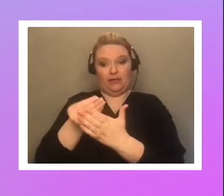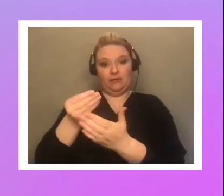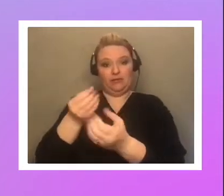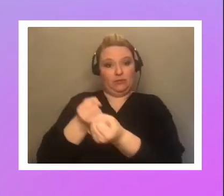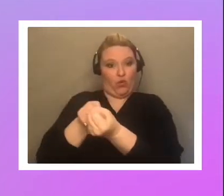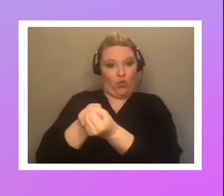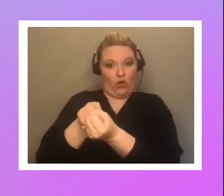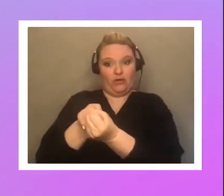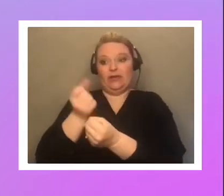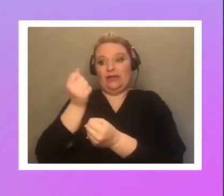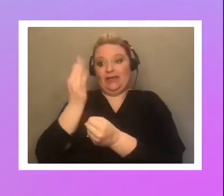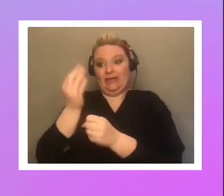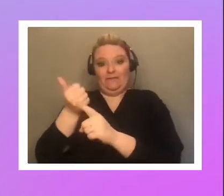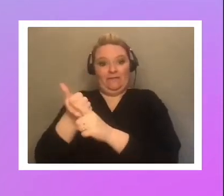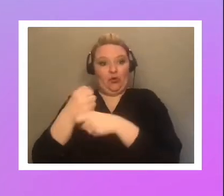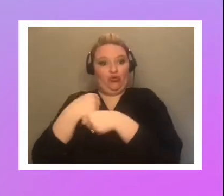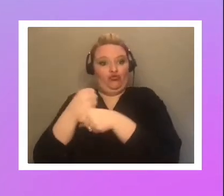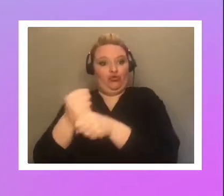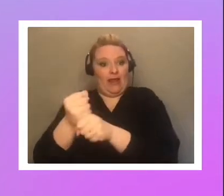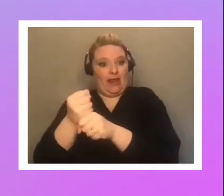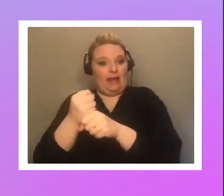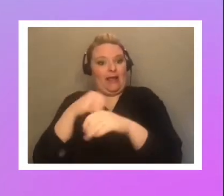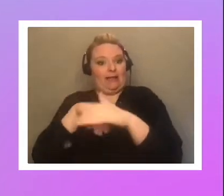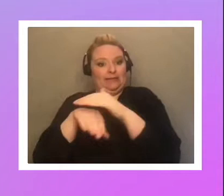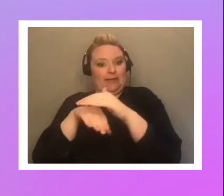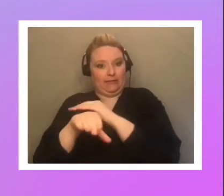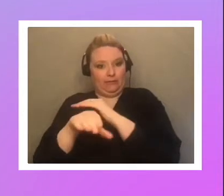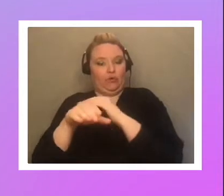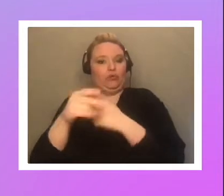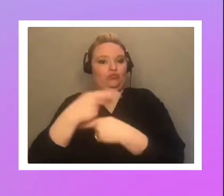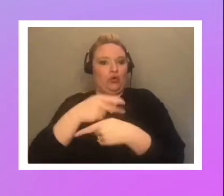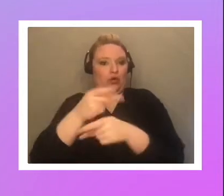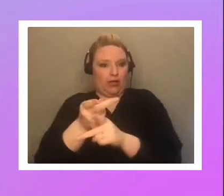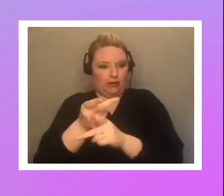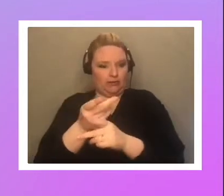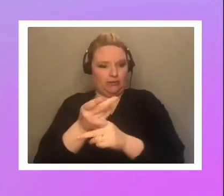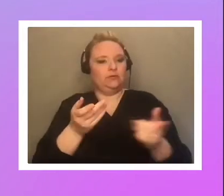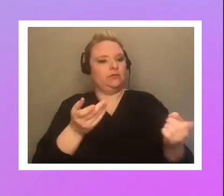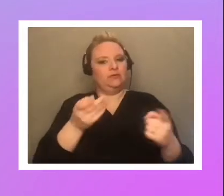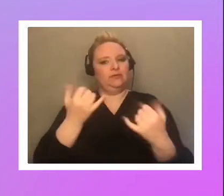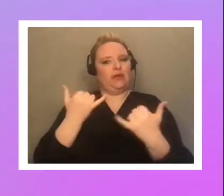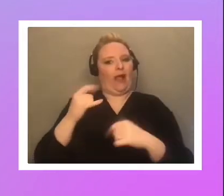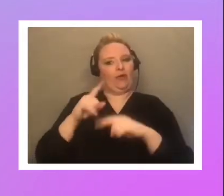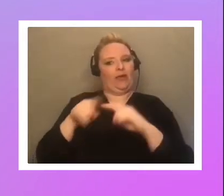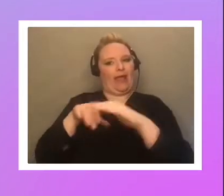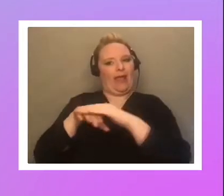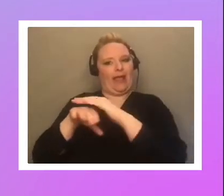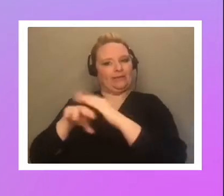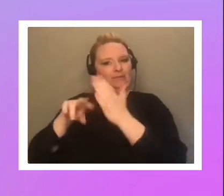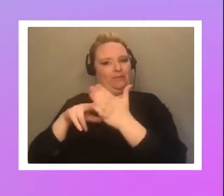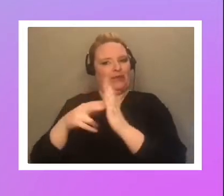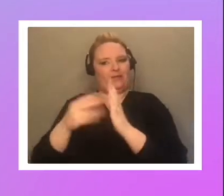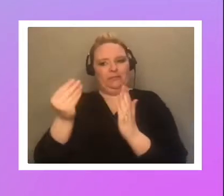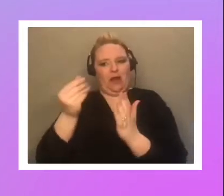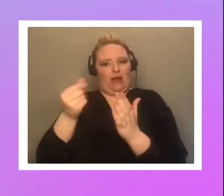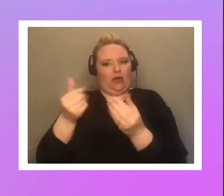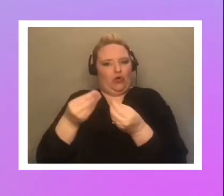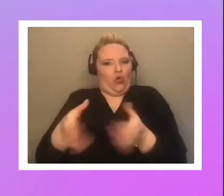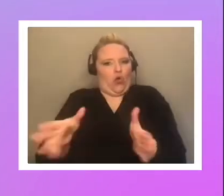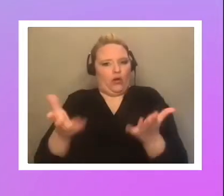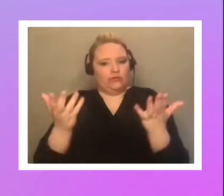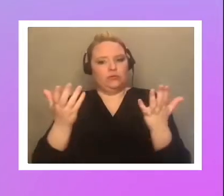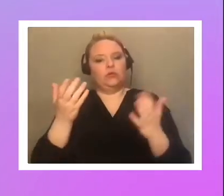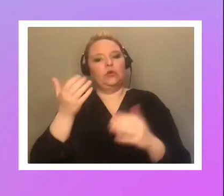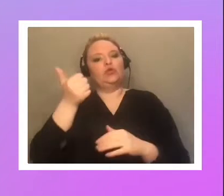if you were producing something accessible. So, as a PM, it's up to you to guide